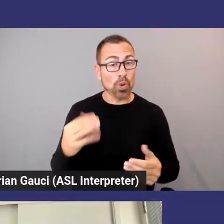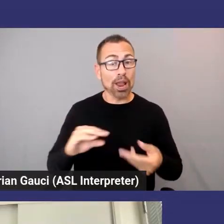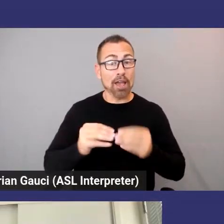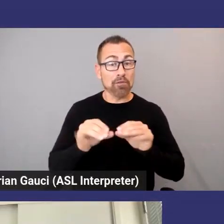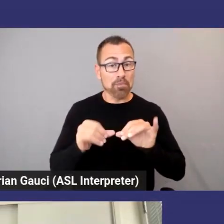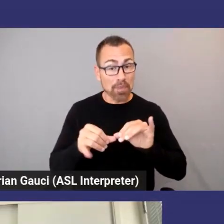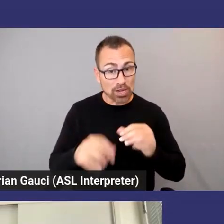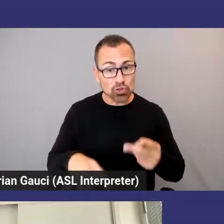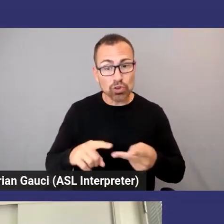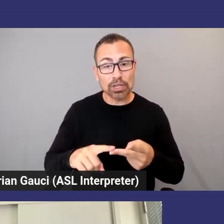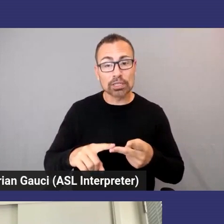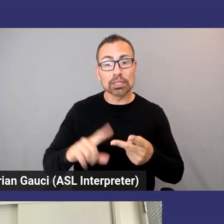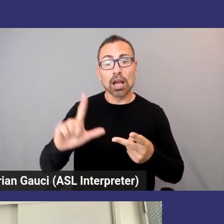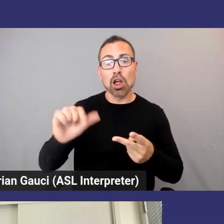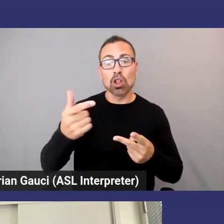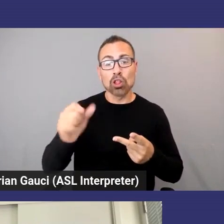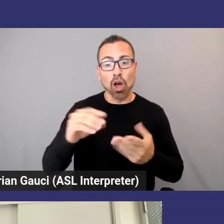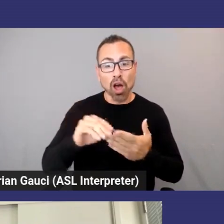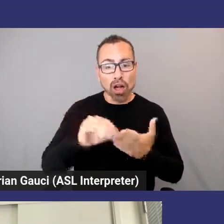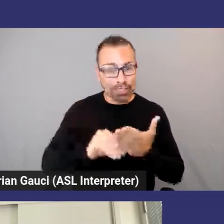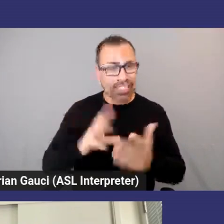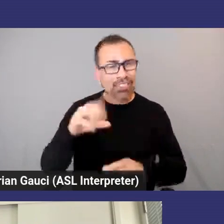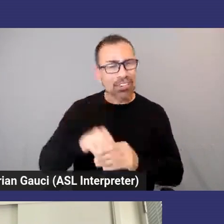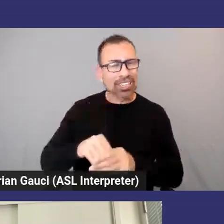right at the very back of it, I think.